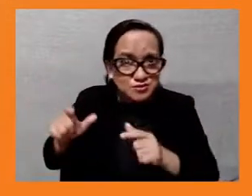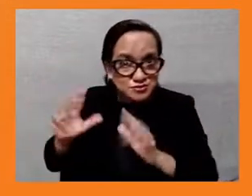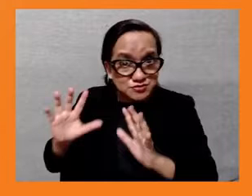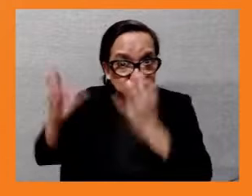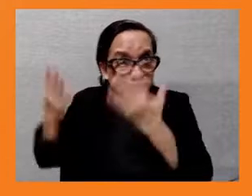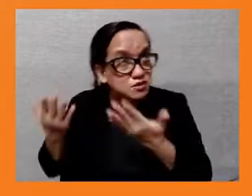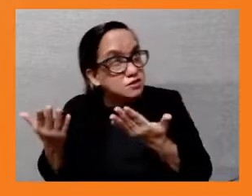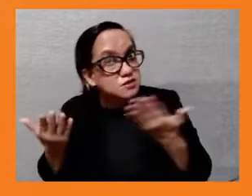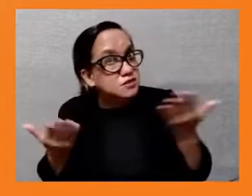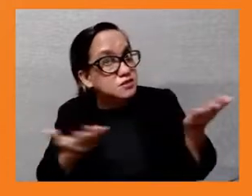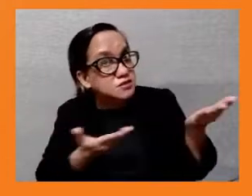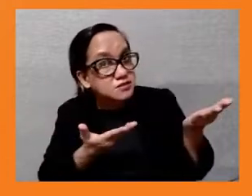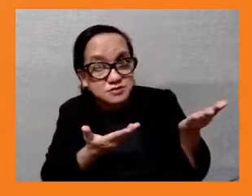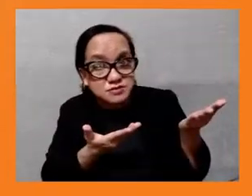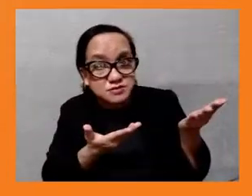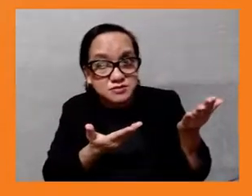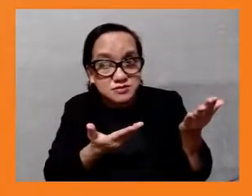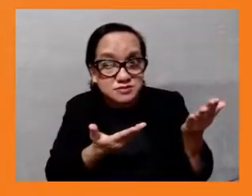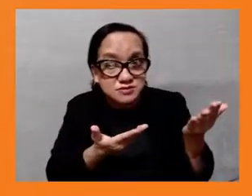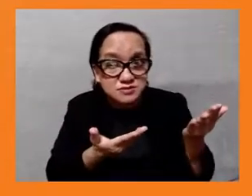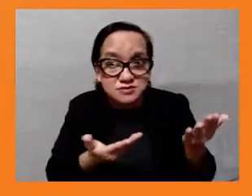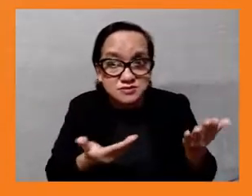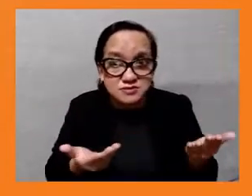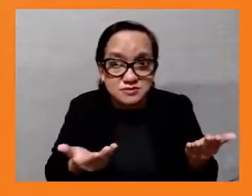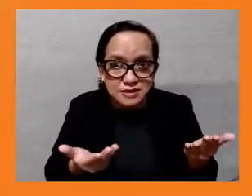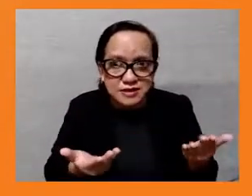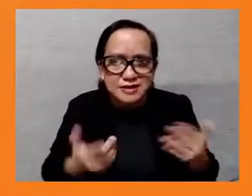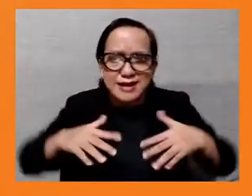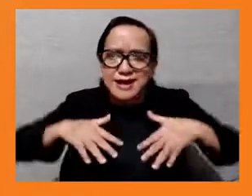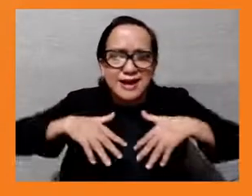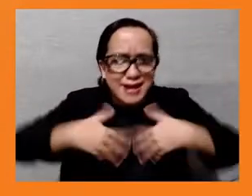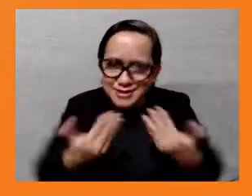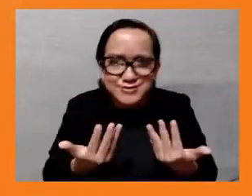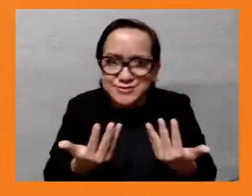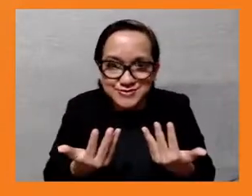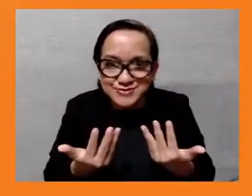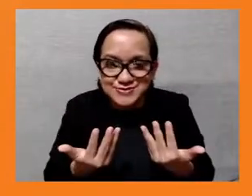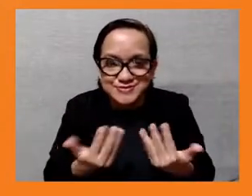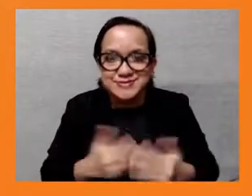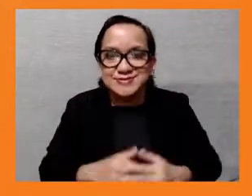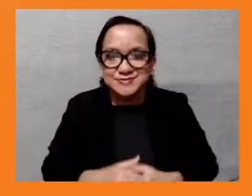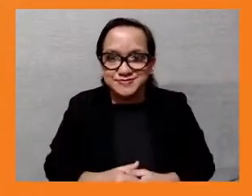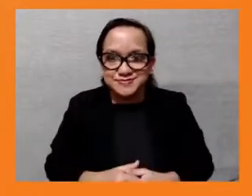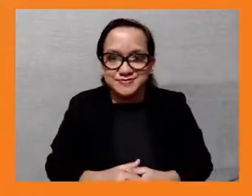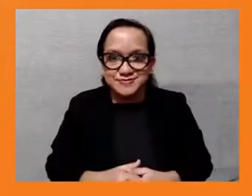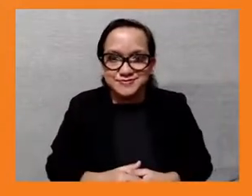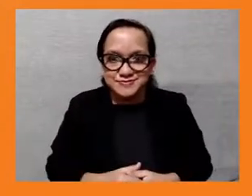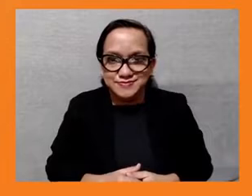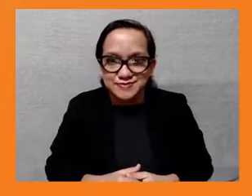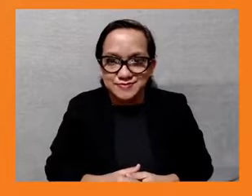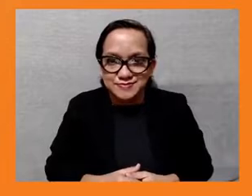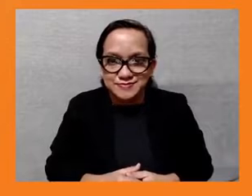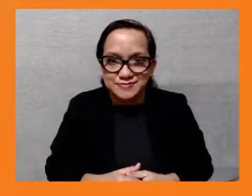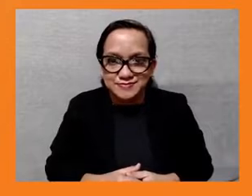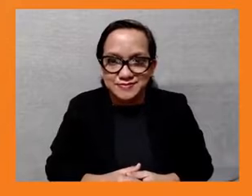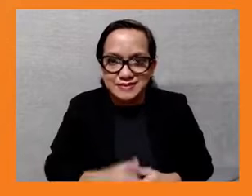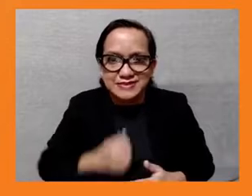livelihood side, you know, we recognise that people can be affected in different ways. They understand, of